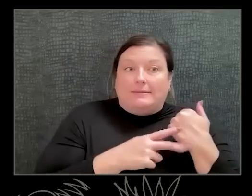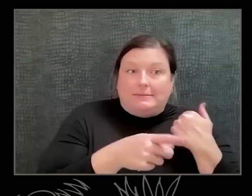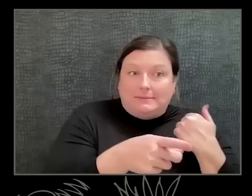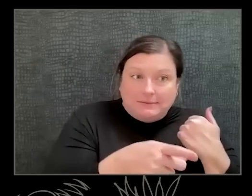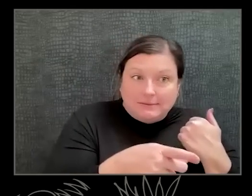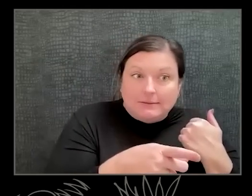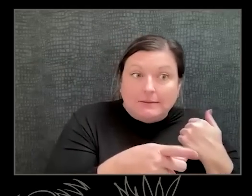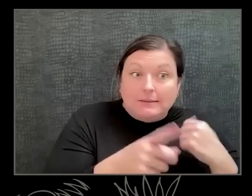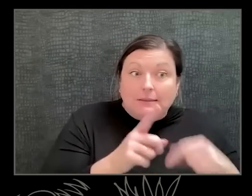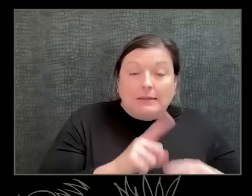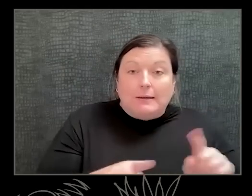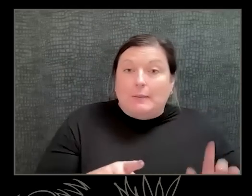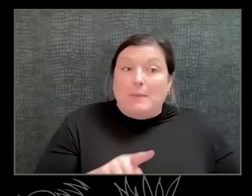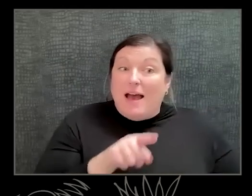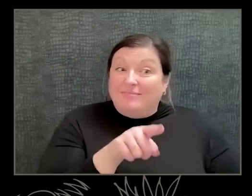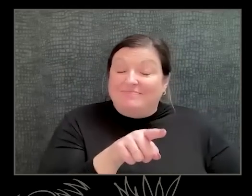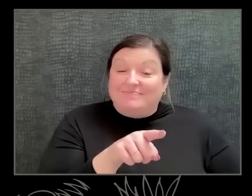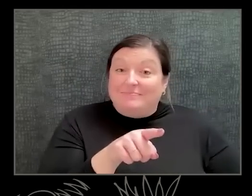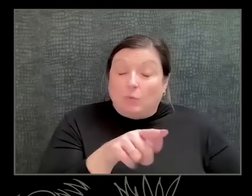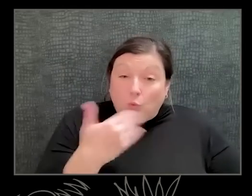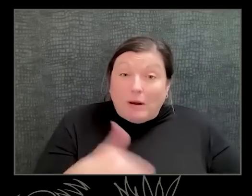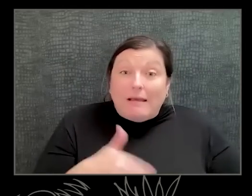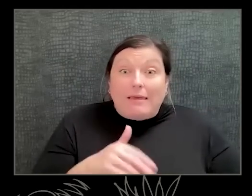is deceptively unsafe.